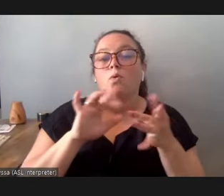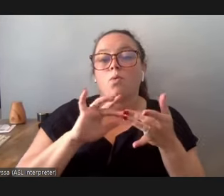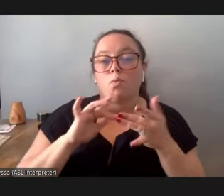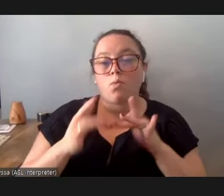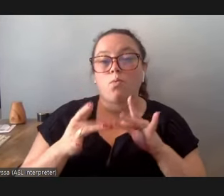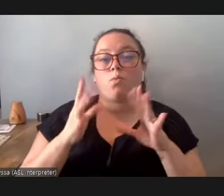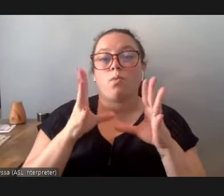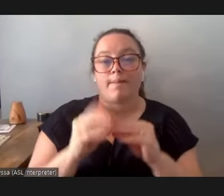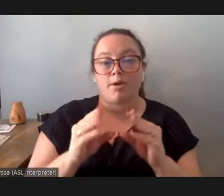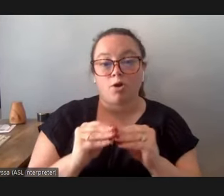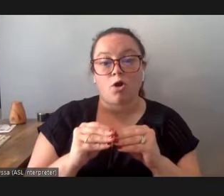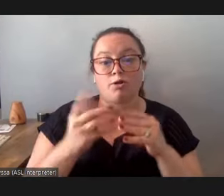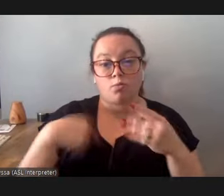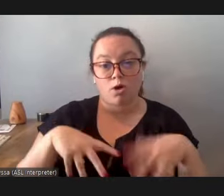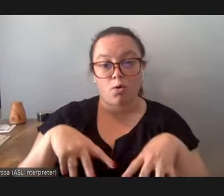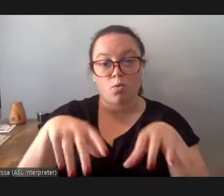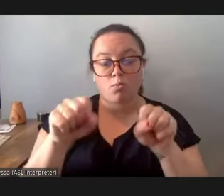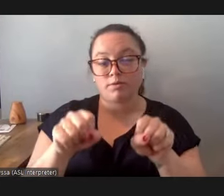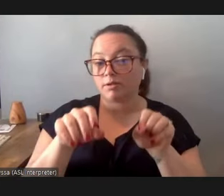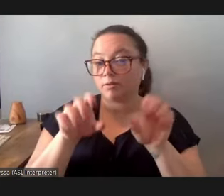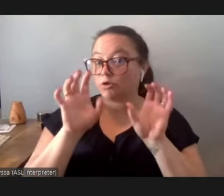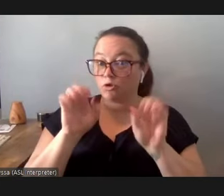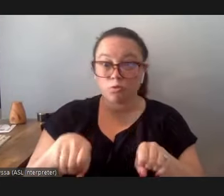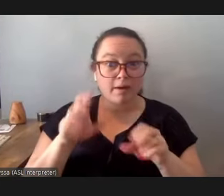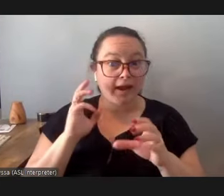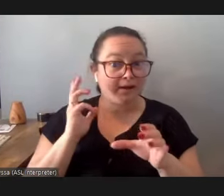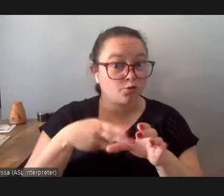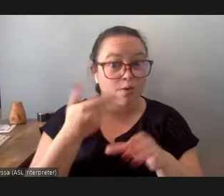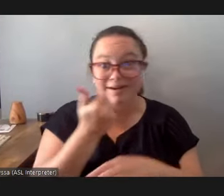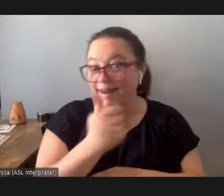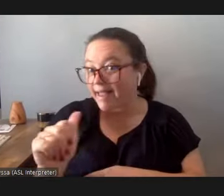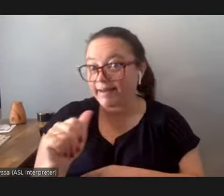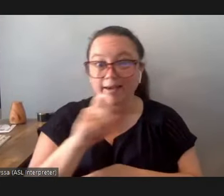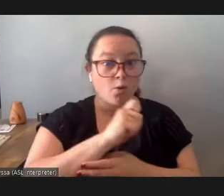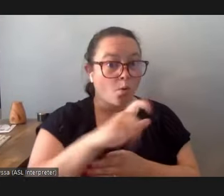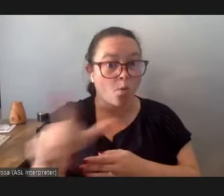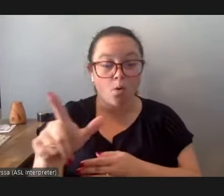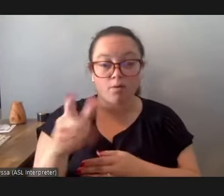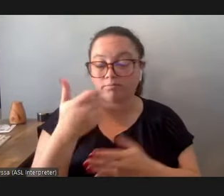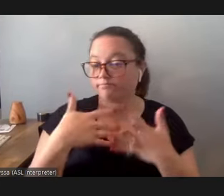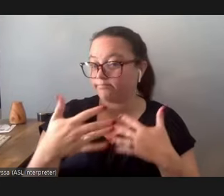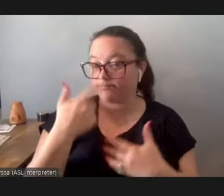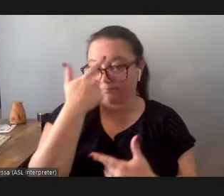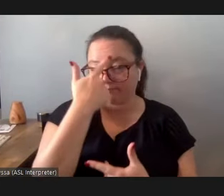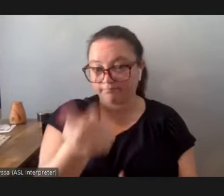you may attend any one of these or all of these as you would like.